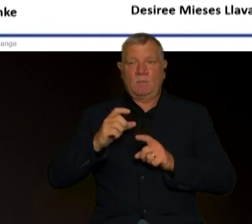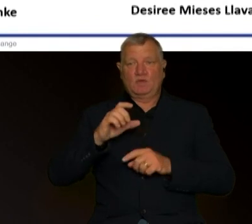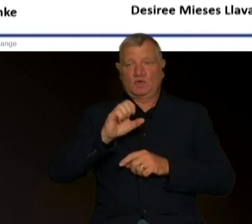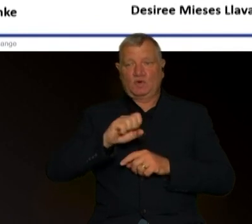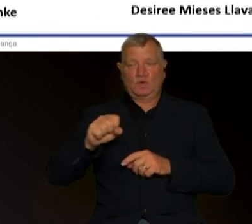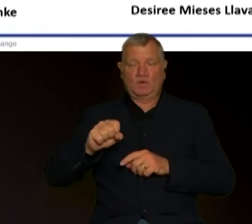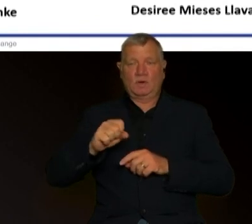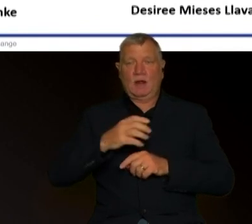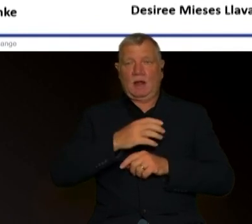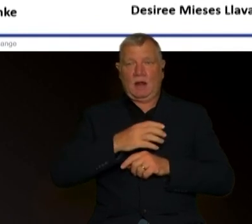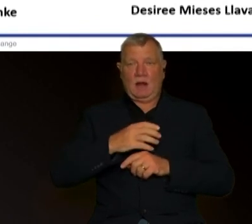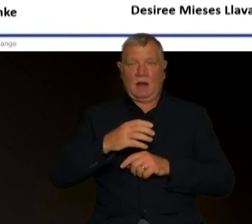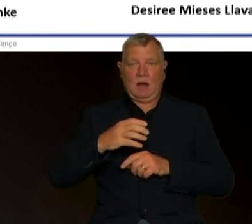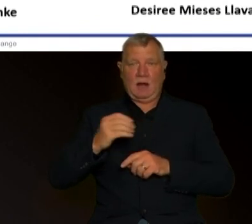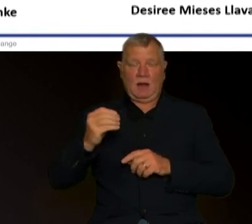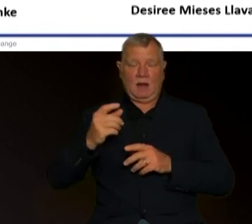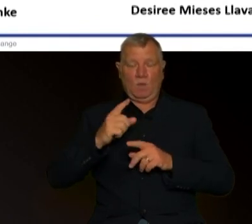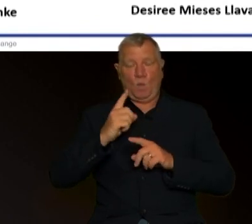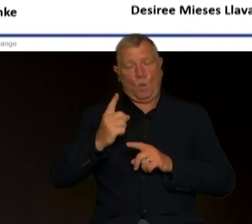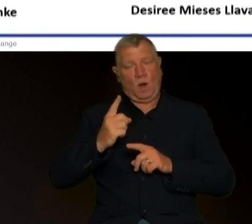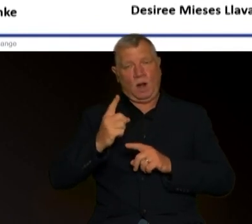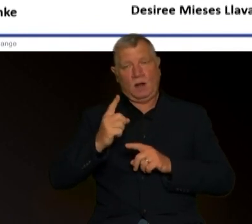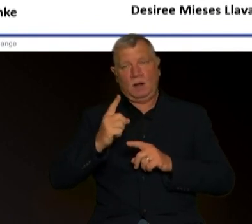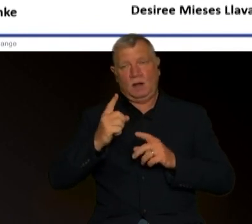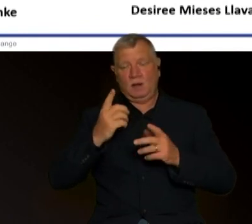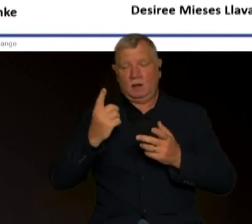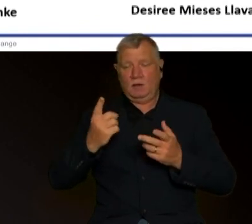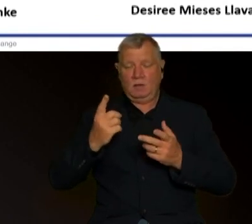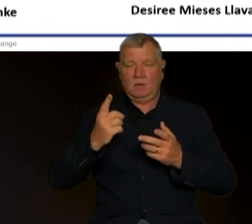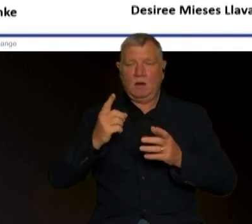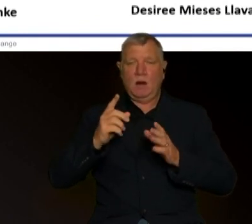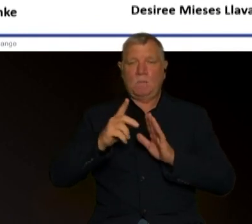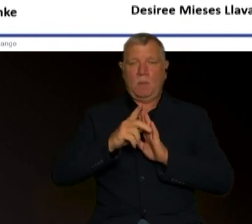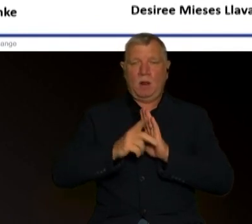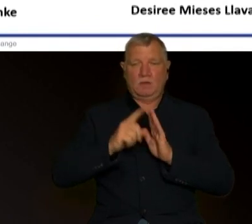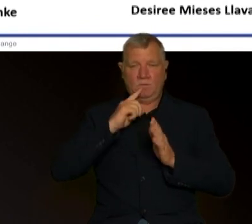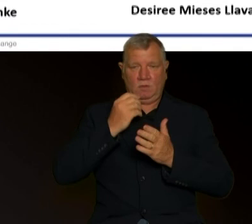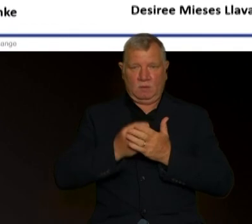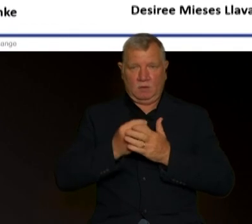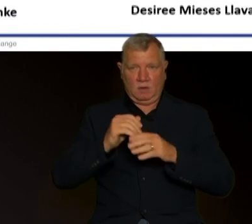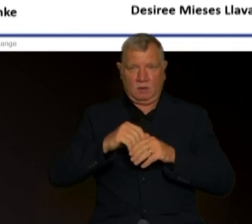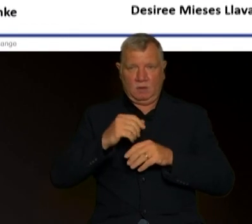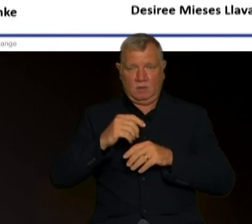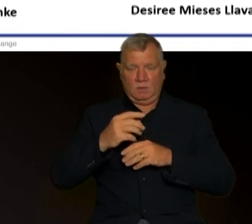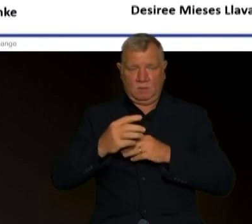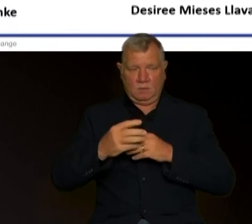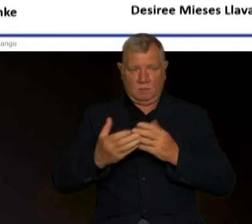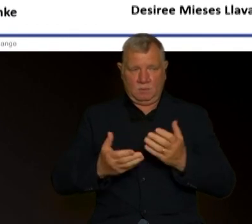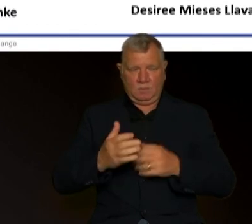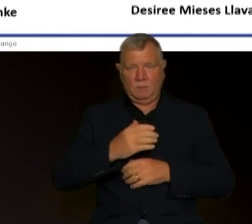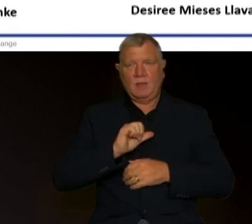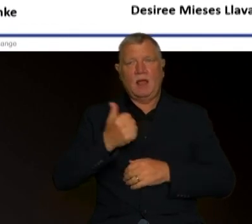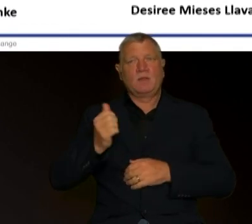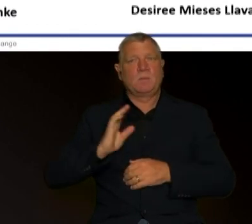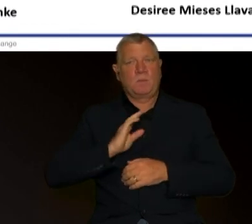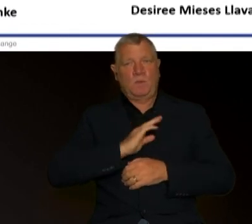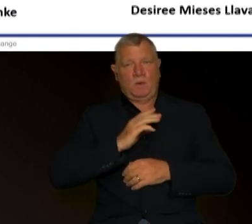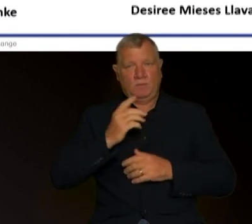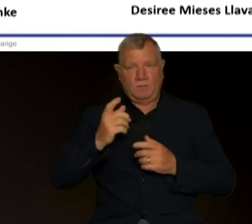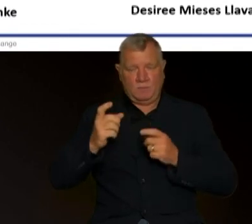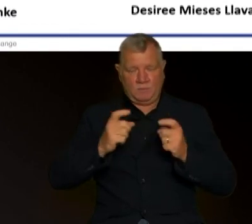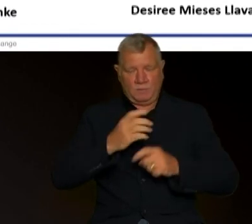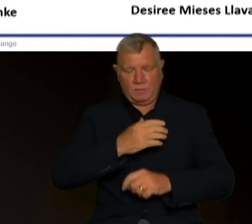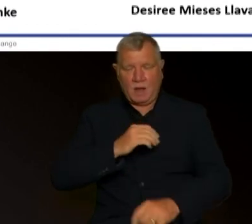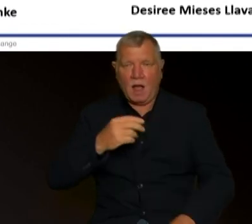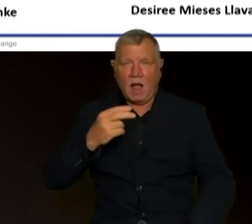formerly, and currently chief economist for one of the largest bipartisan policy organizations in the country. Another is a former board of director member of a FOMB